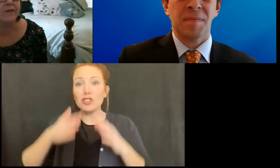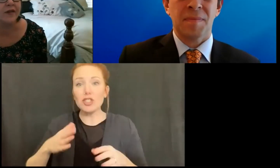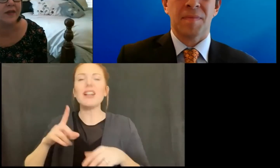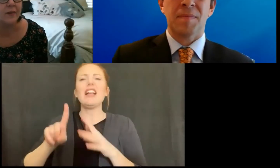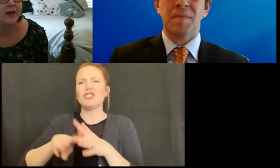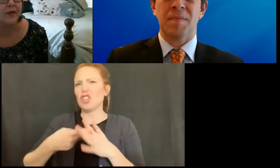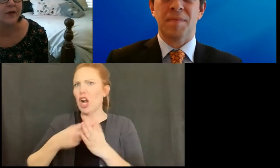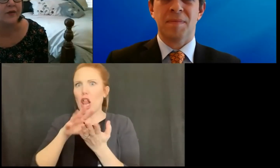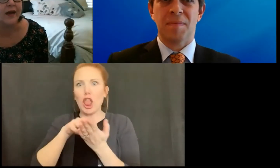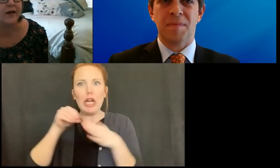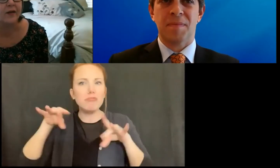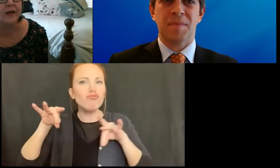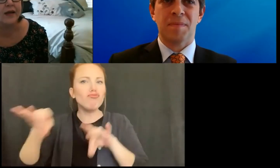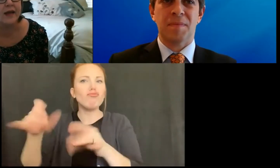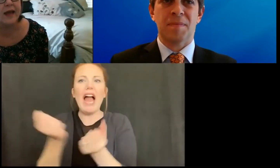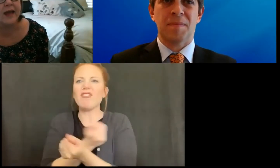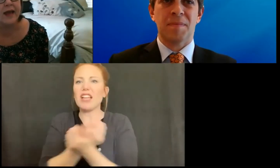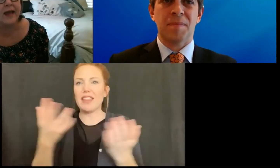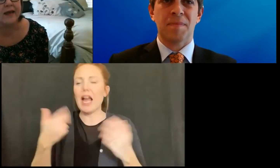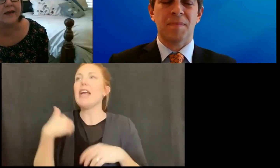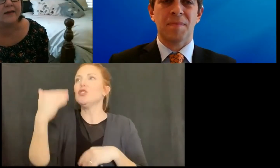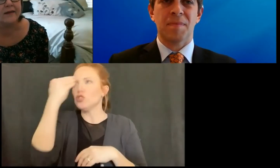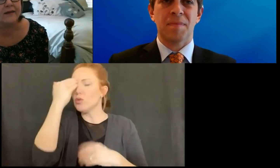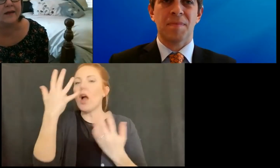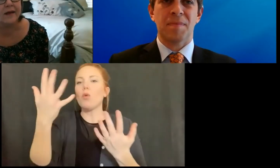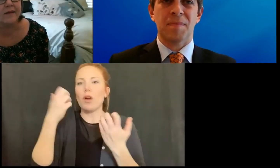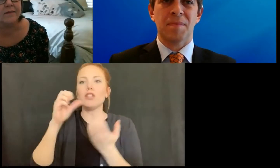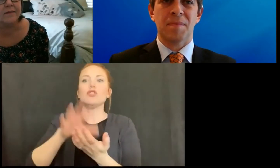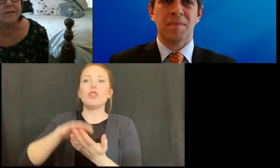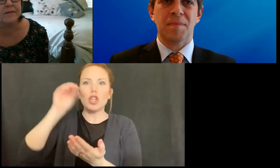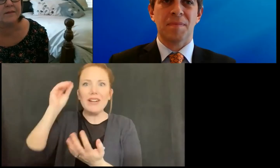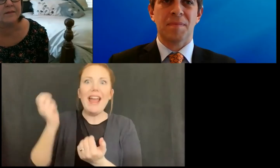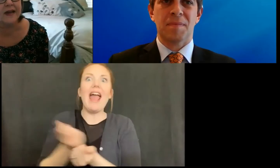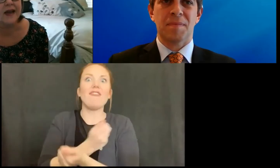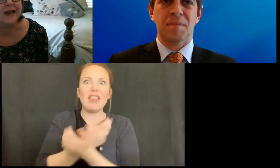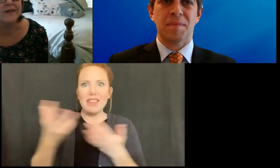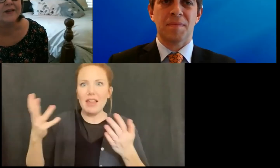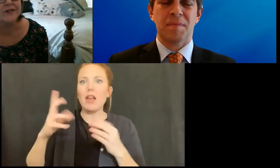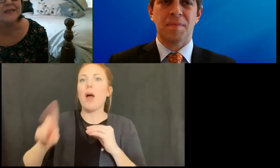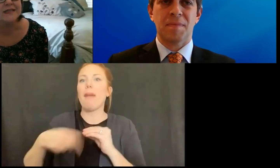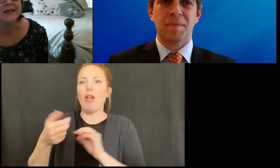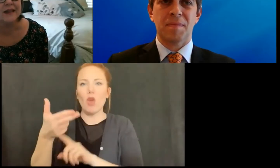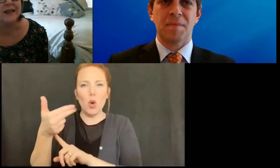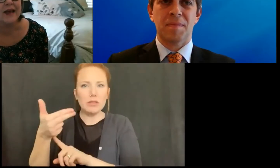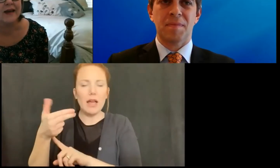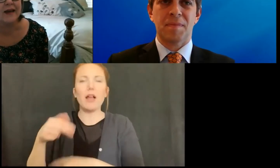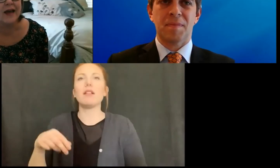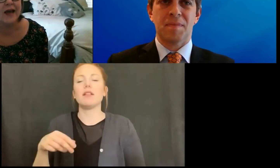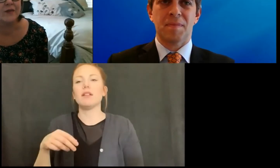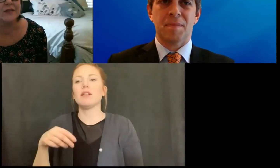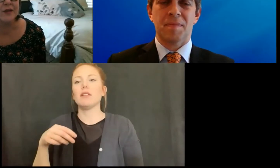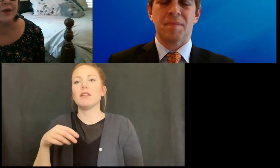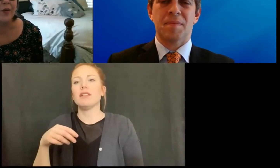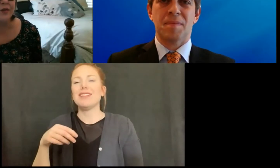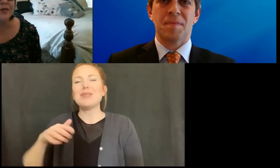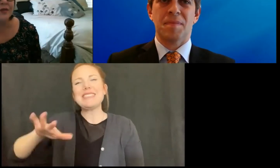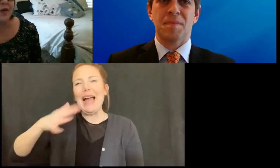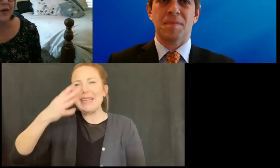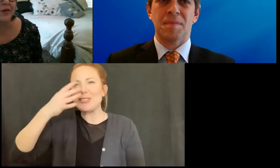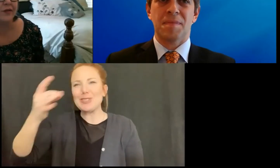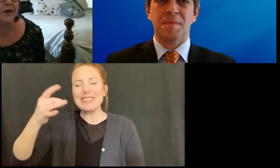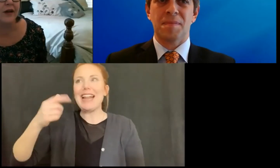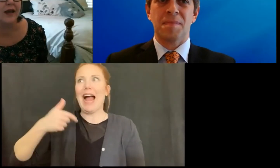learn everything about the hotel. And kind of interesting that I was the